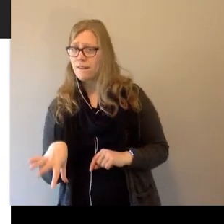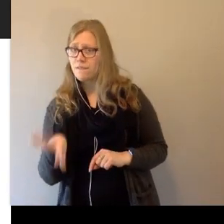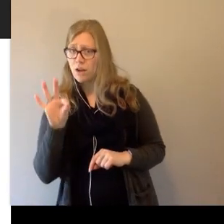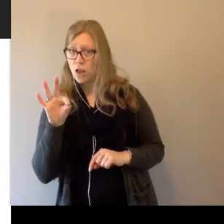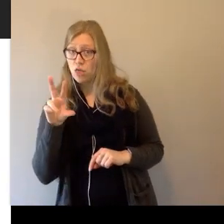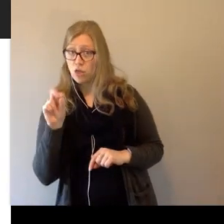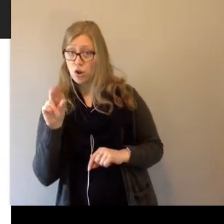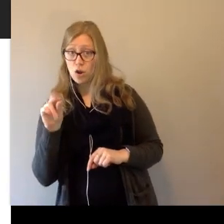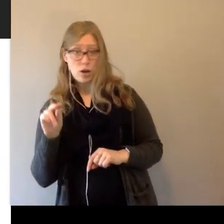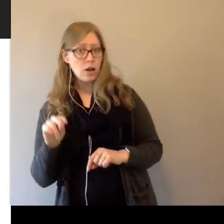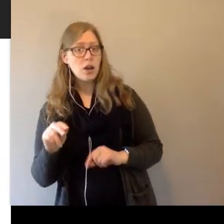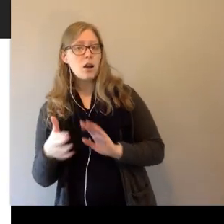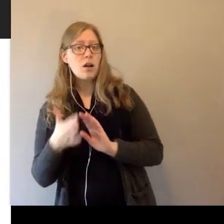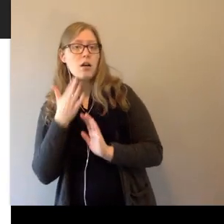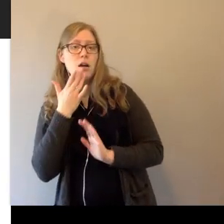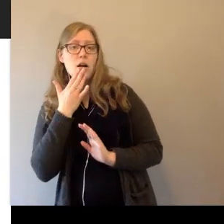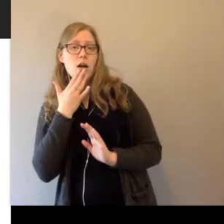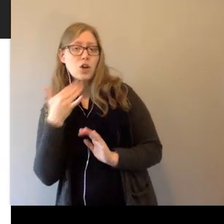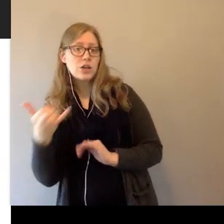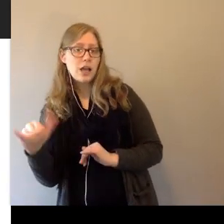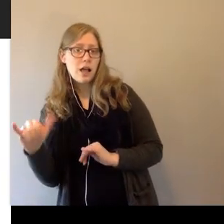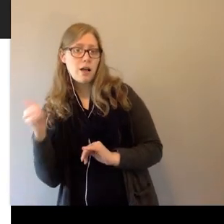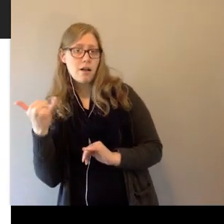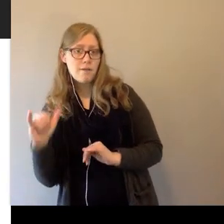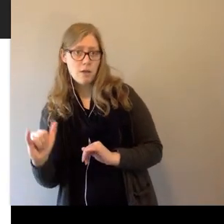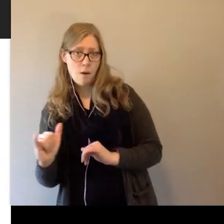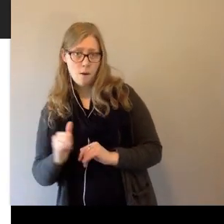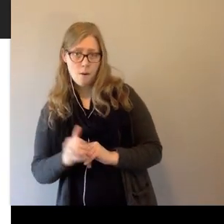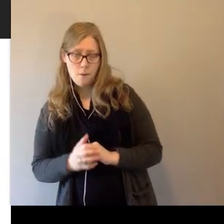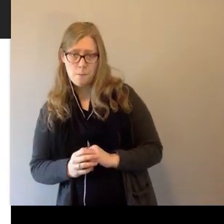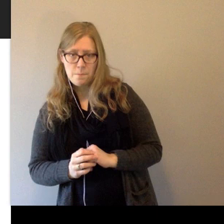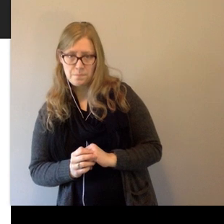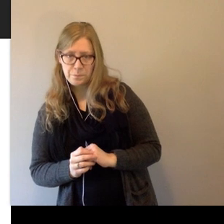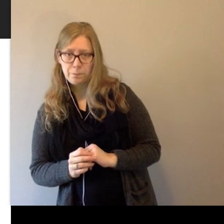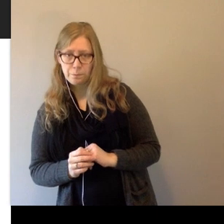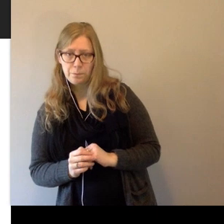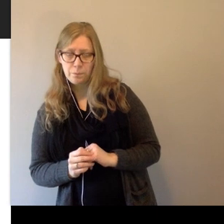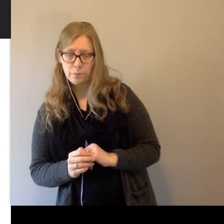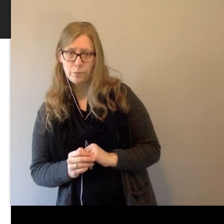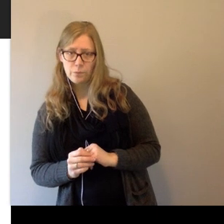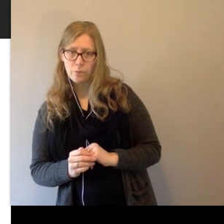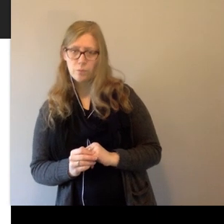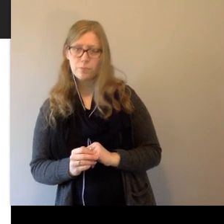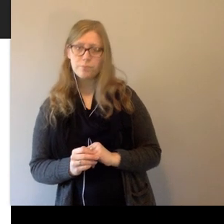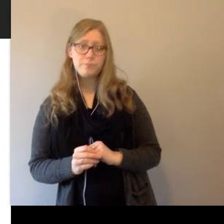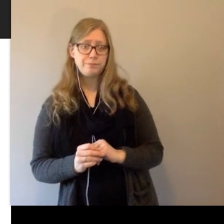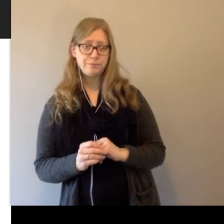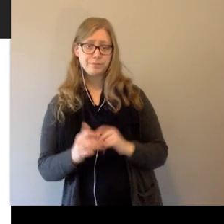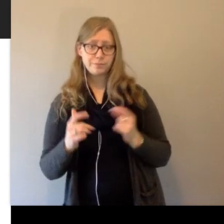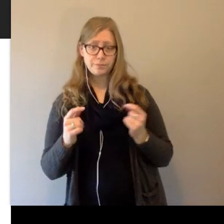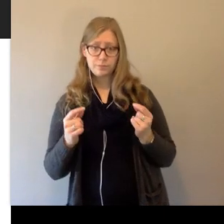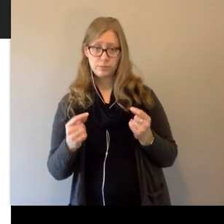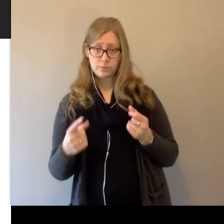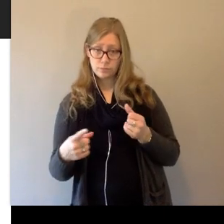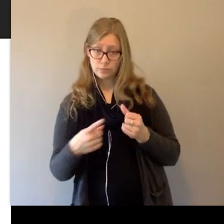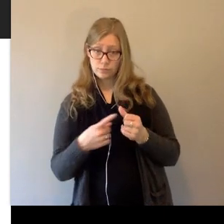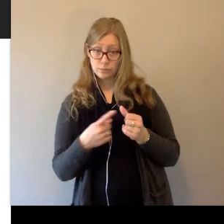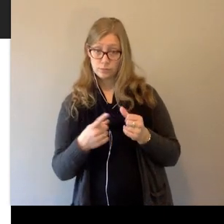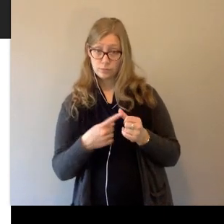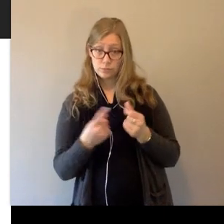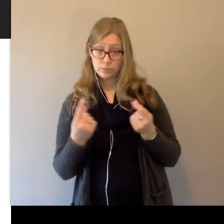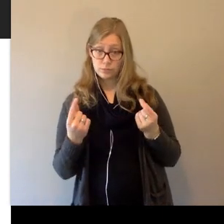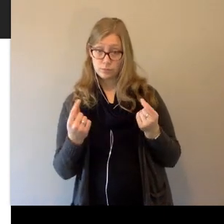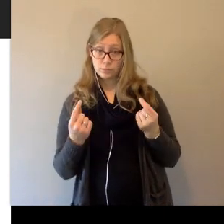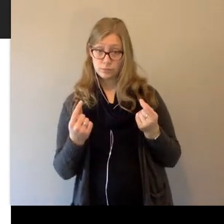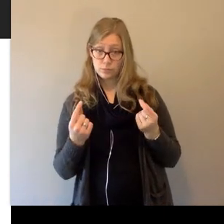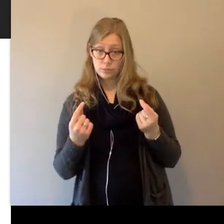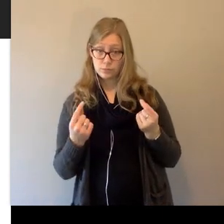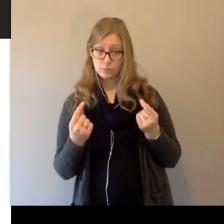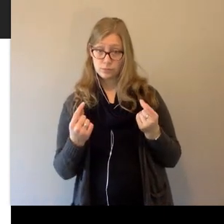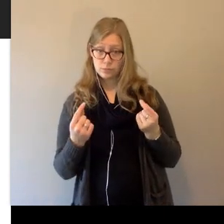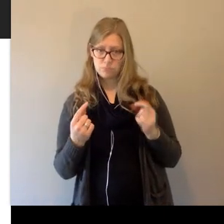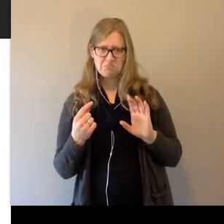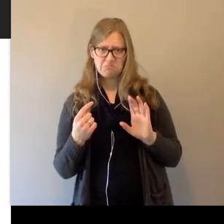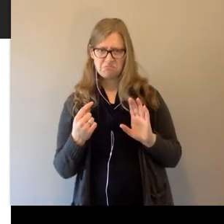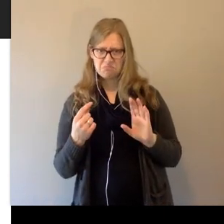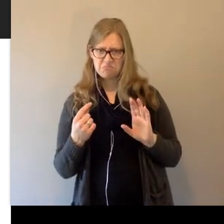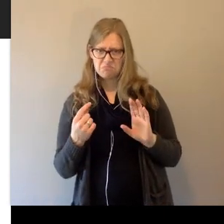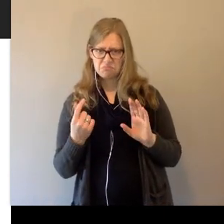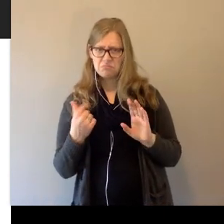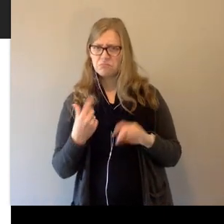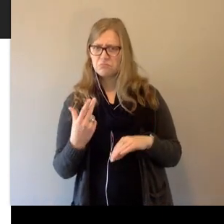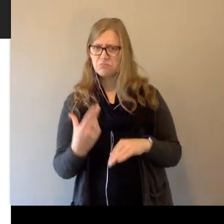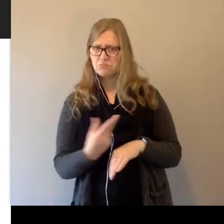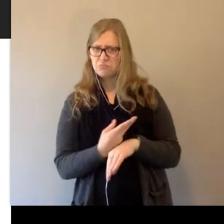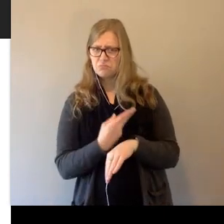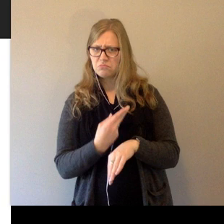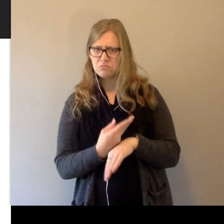here. And there they are. And the first ratio, if I look at, I'm going to use a black